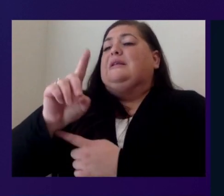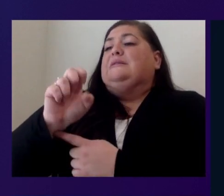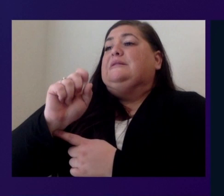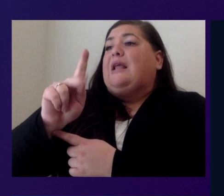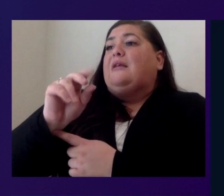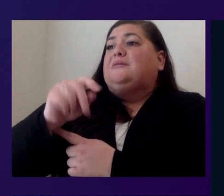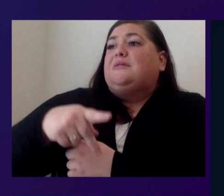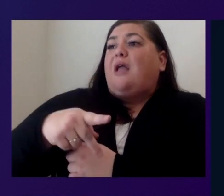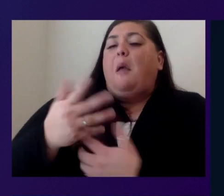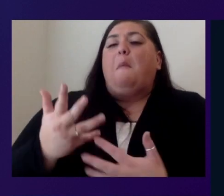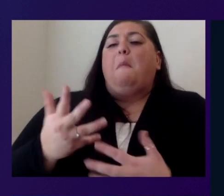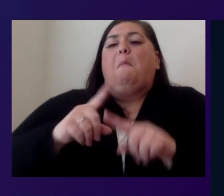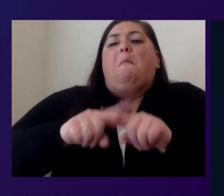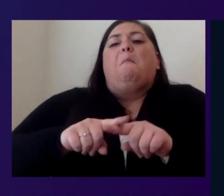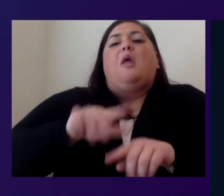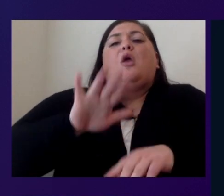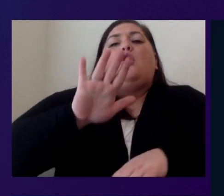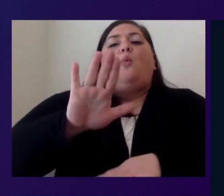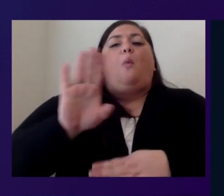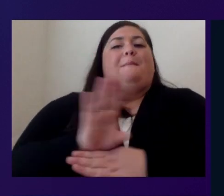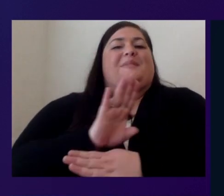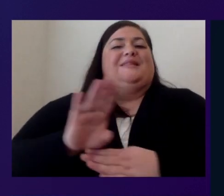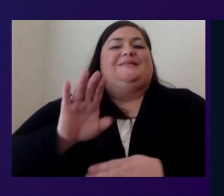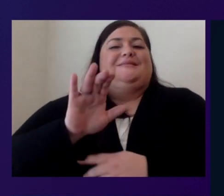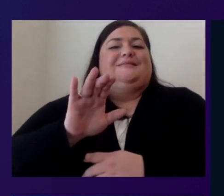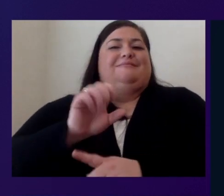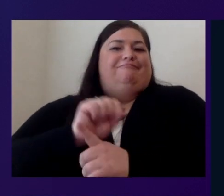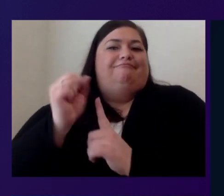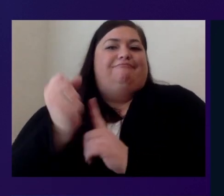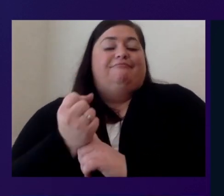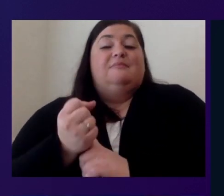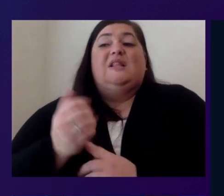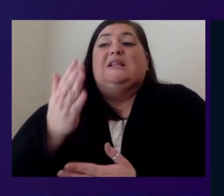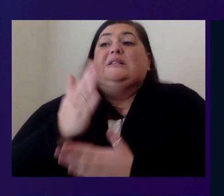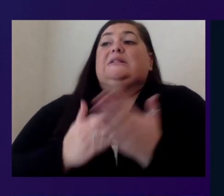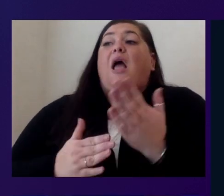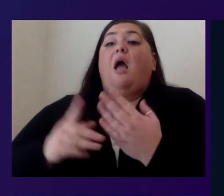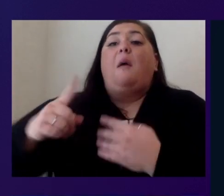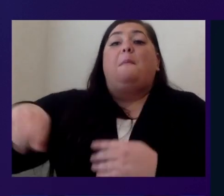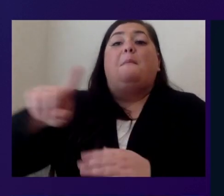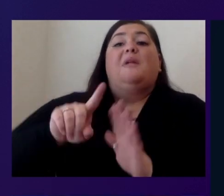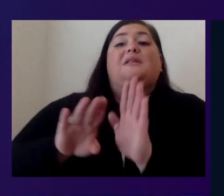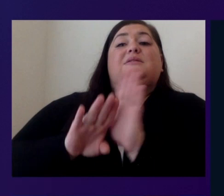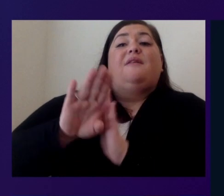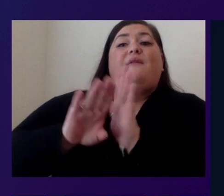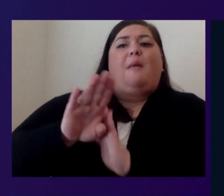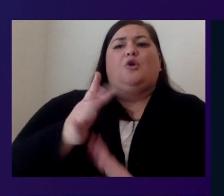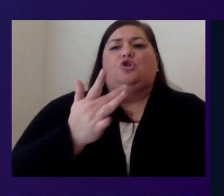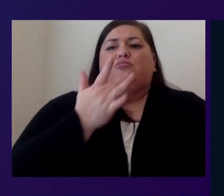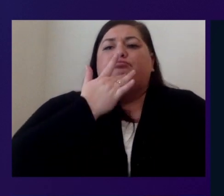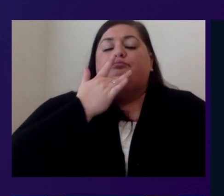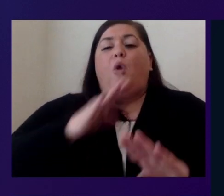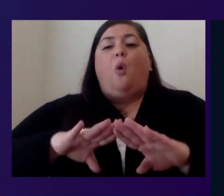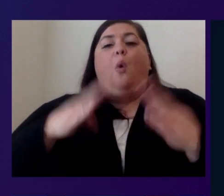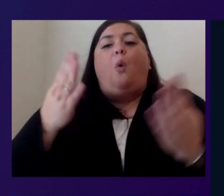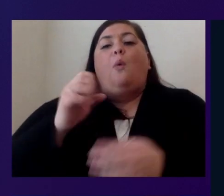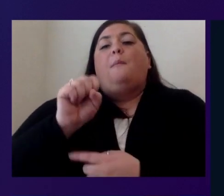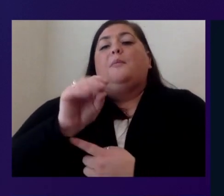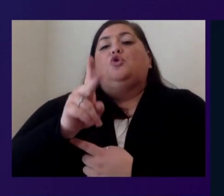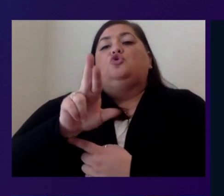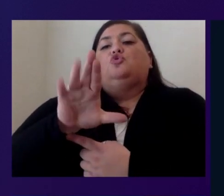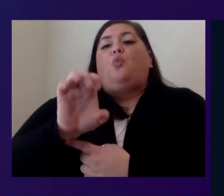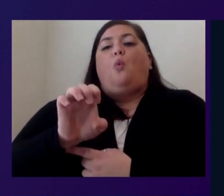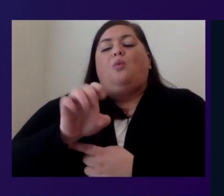cases. And for engineers or developers who prefer the open source the operating system, don't worry about that. You